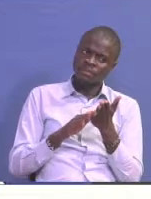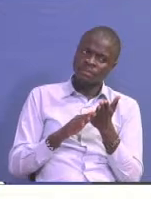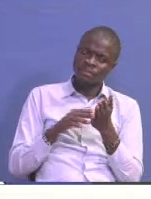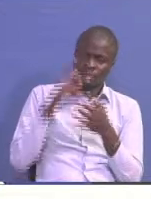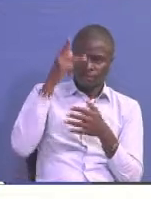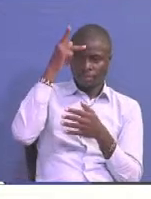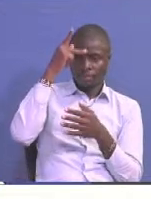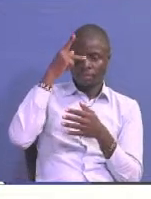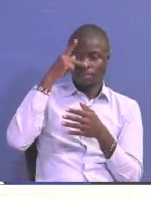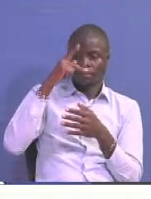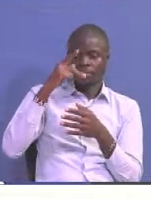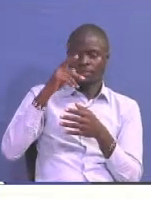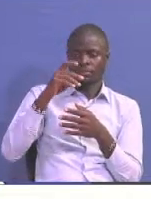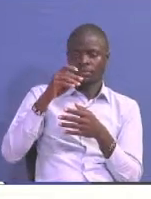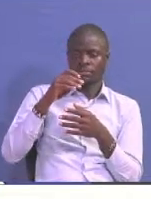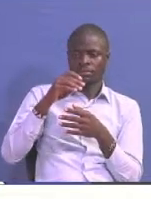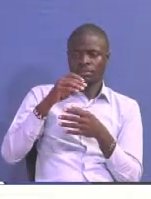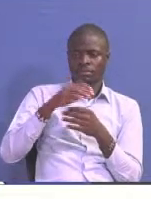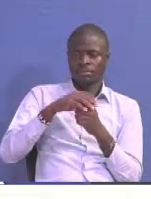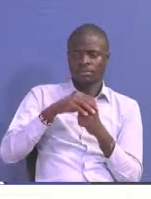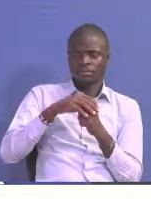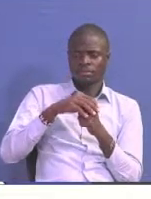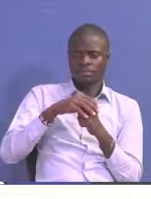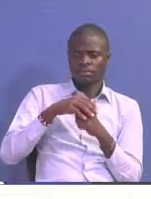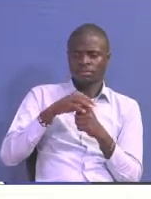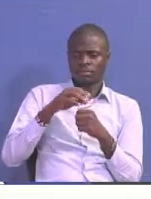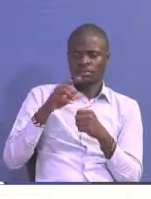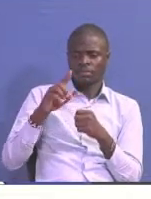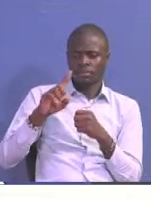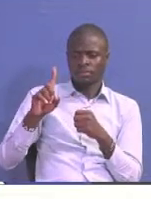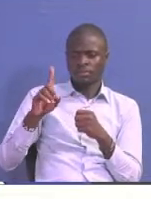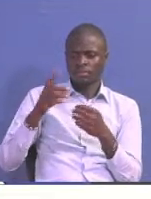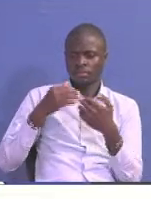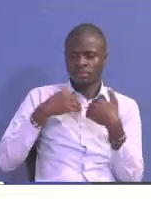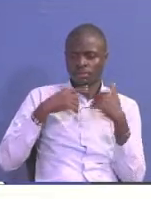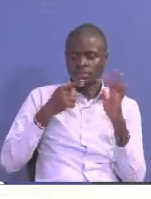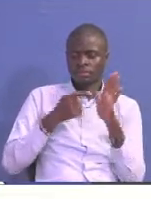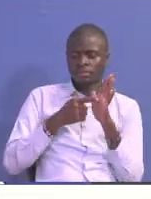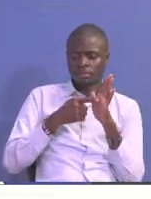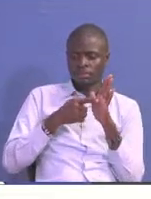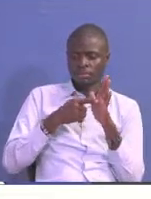policy framework. Then the ministry will take that to the cabinet.